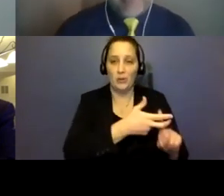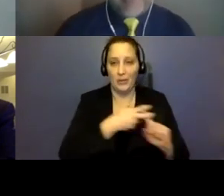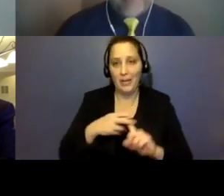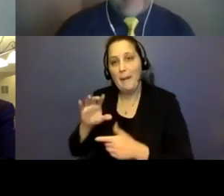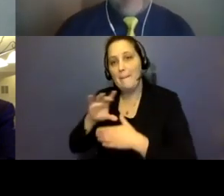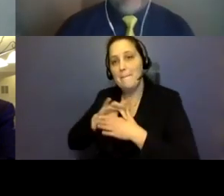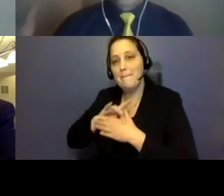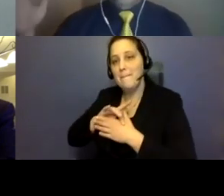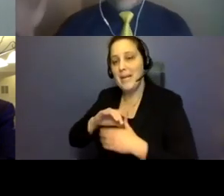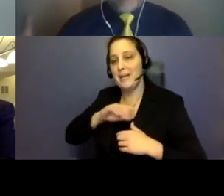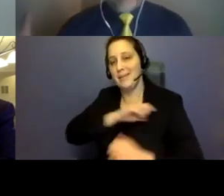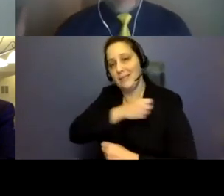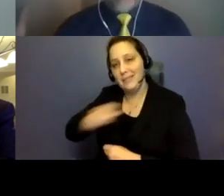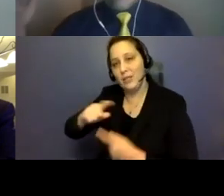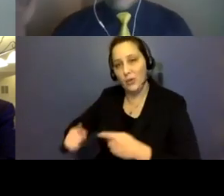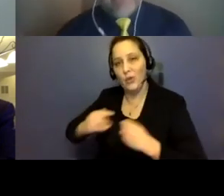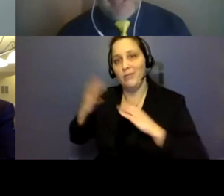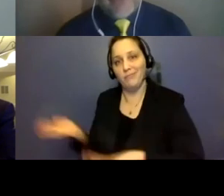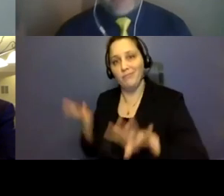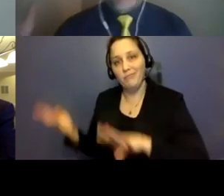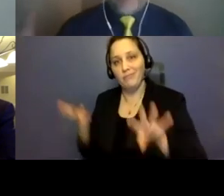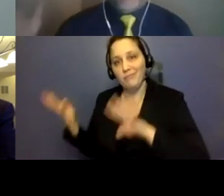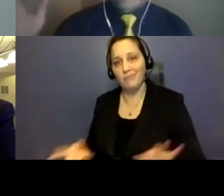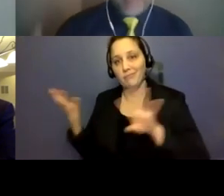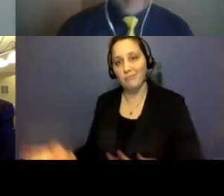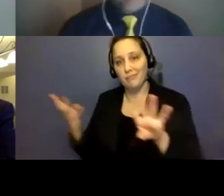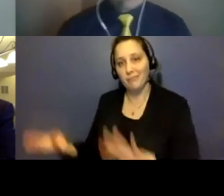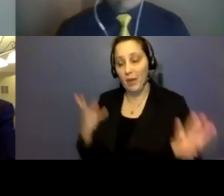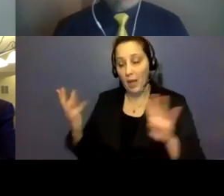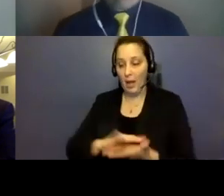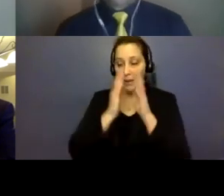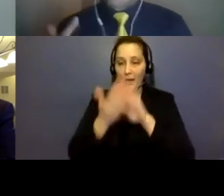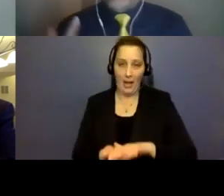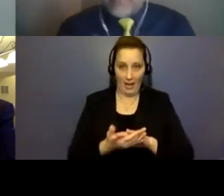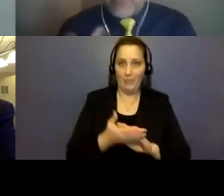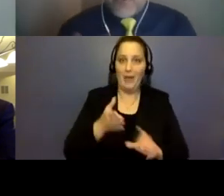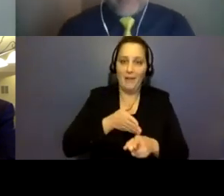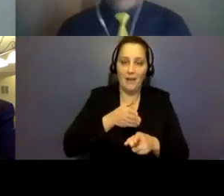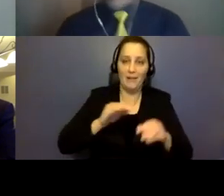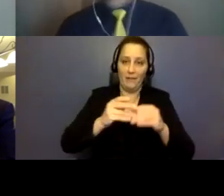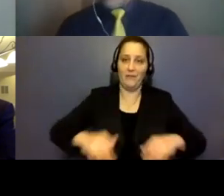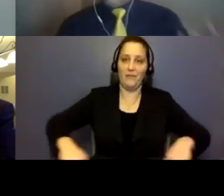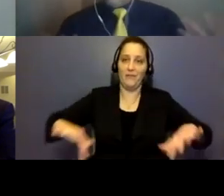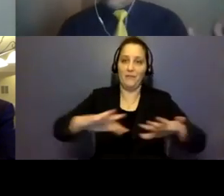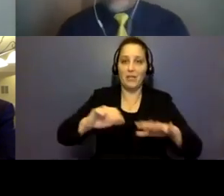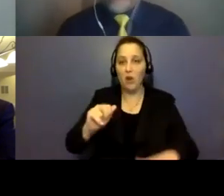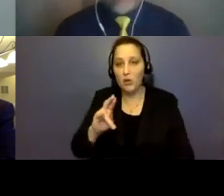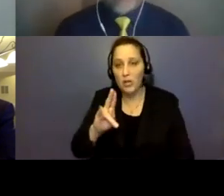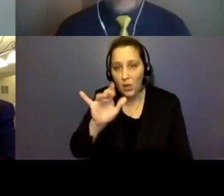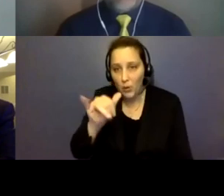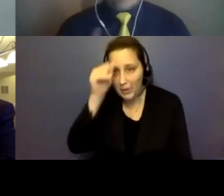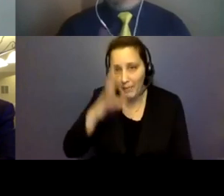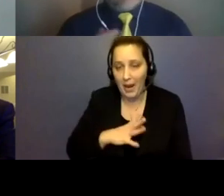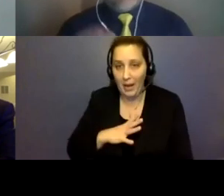grinders. So I became a field artillery man, because I didn't know English. I didn't have a clue what that was,